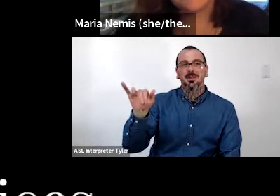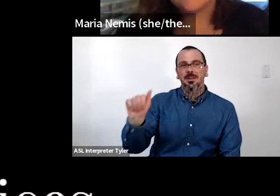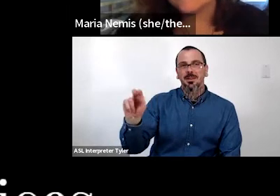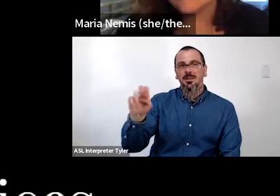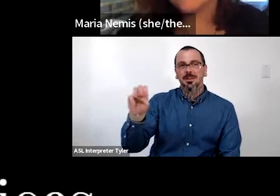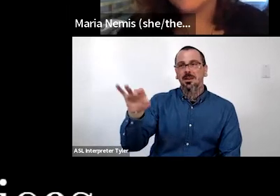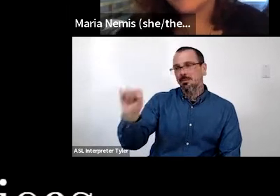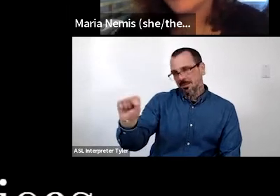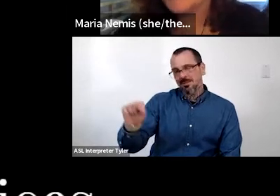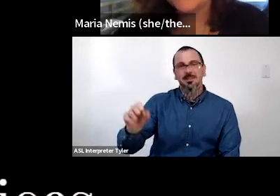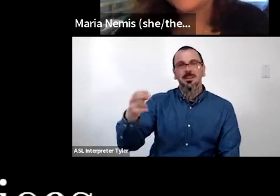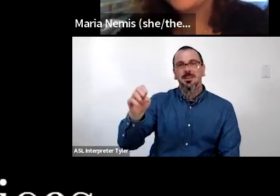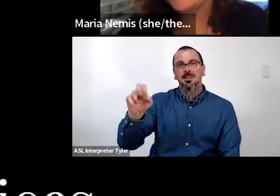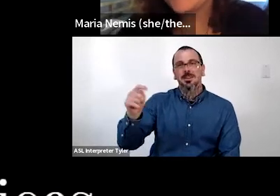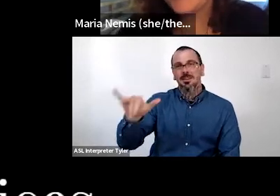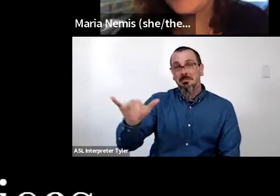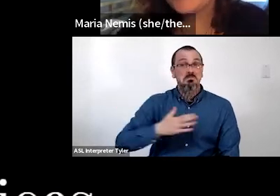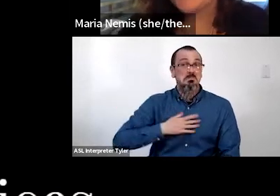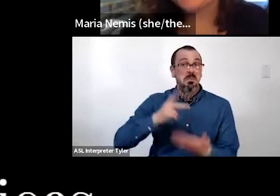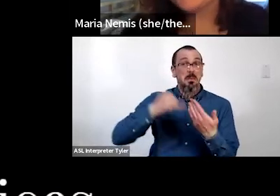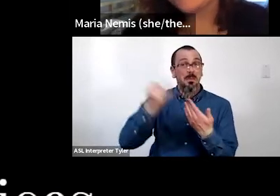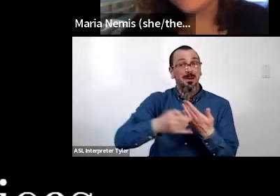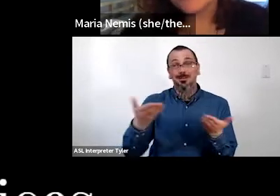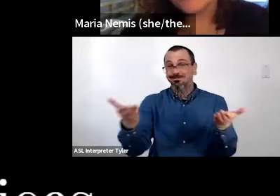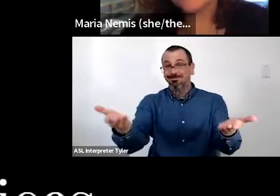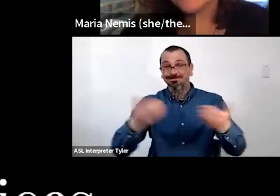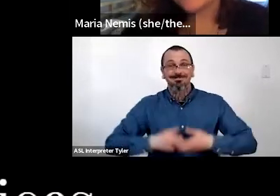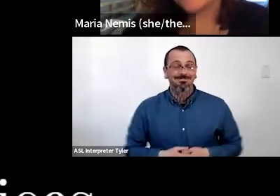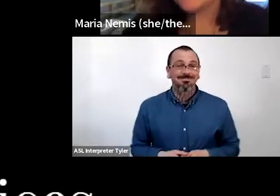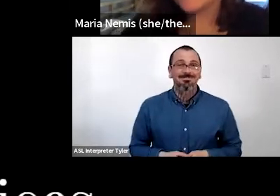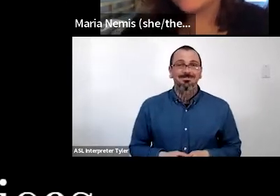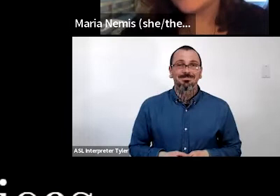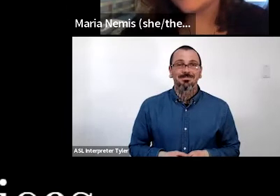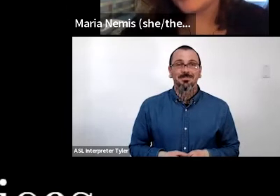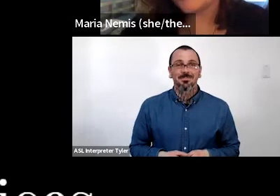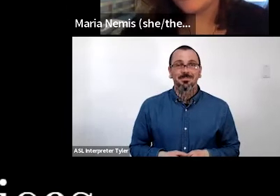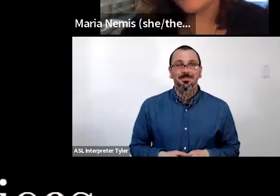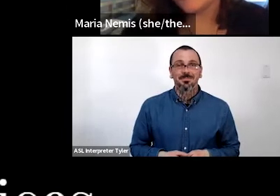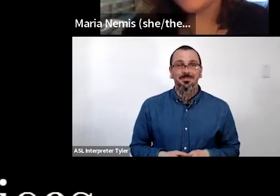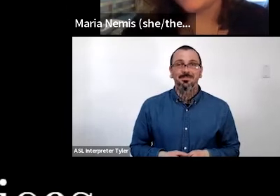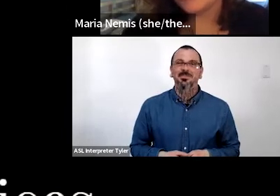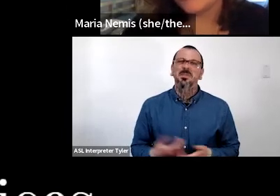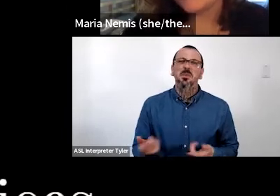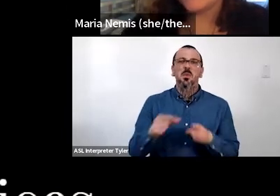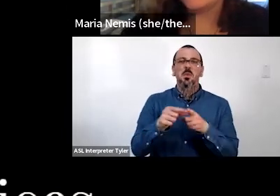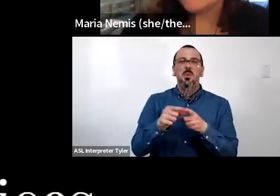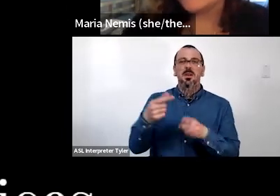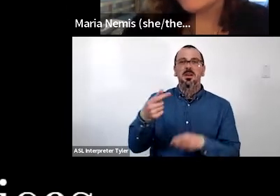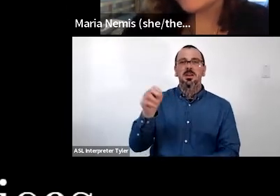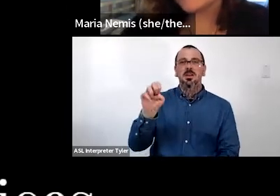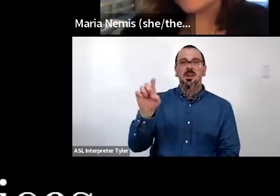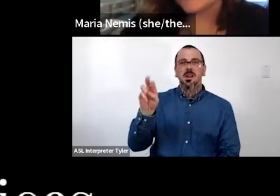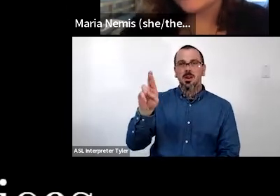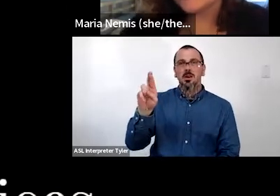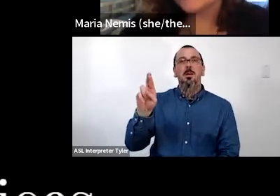they, and this is going to be my project. For the purposes of this presentation, I'm using the term gender minorities to apply to all